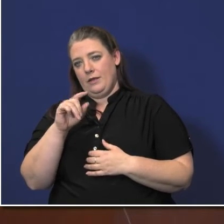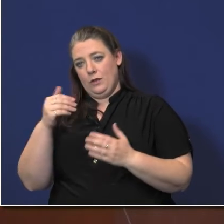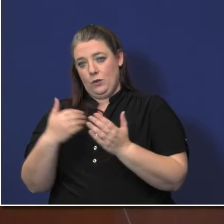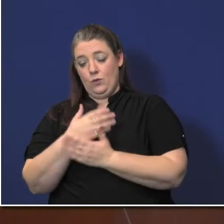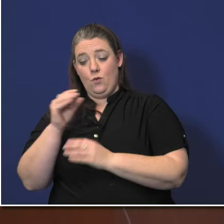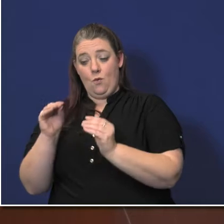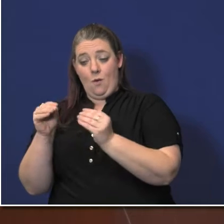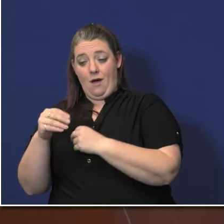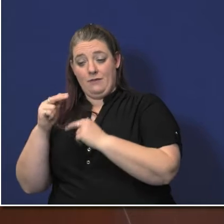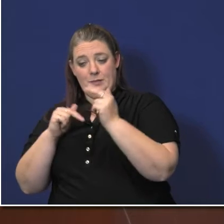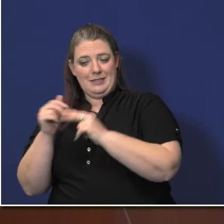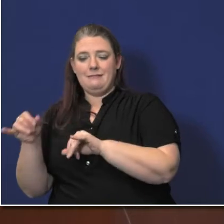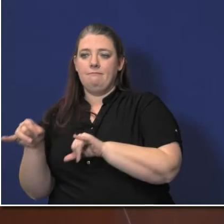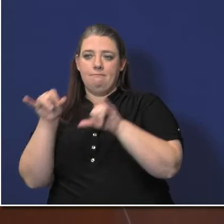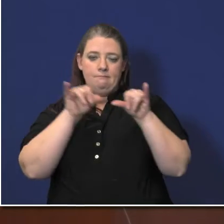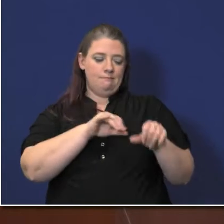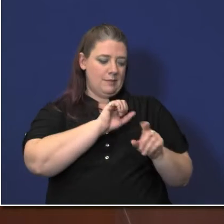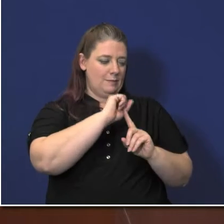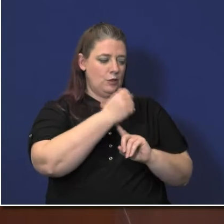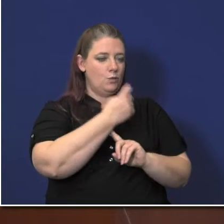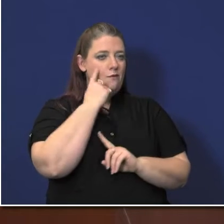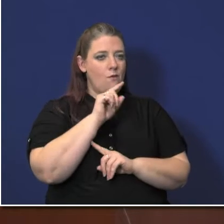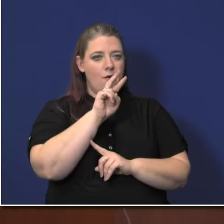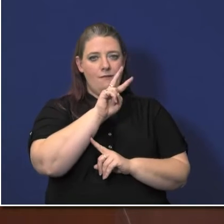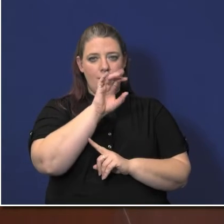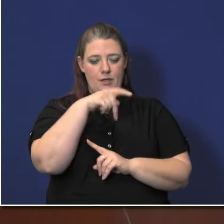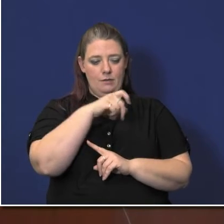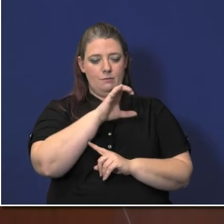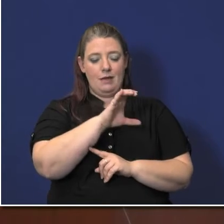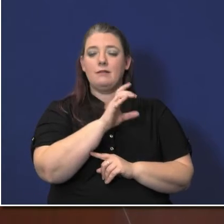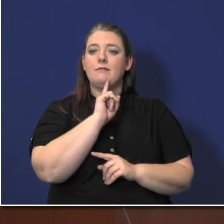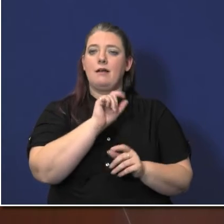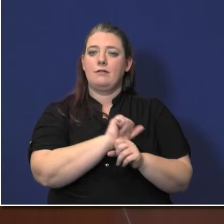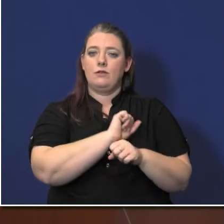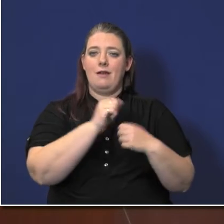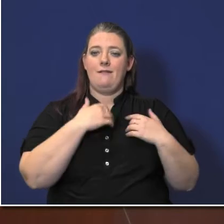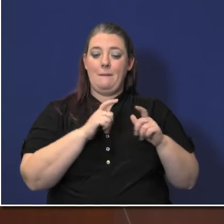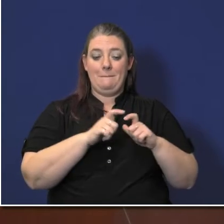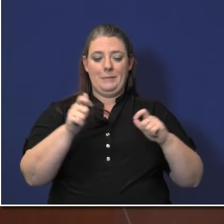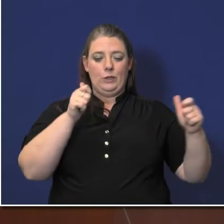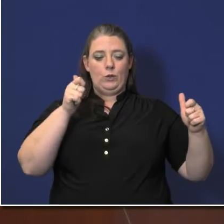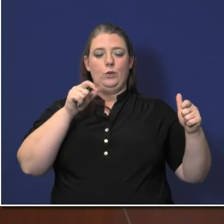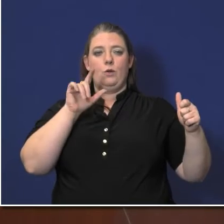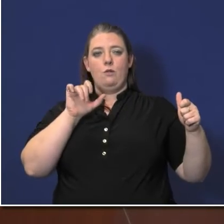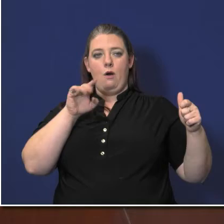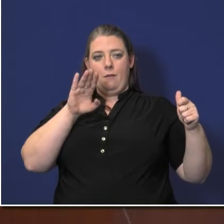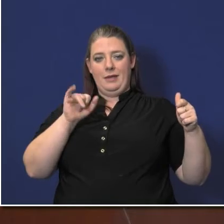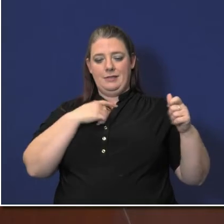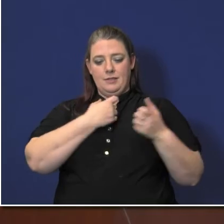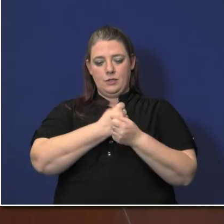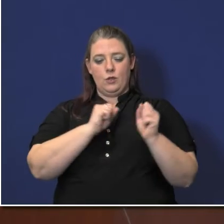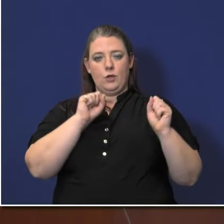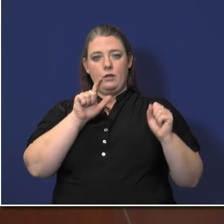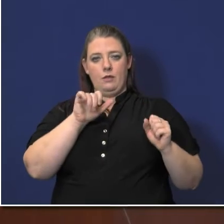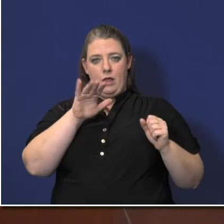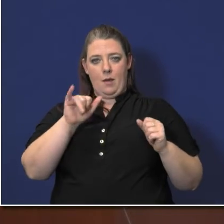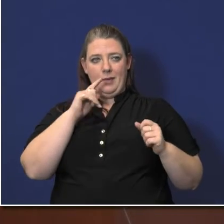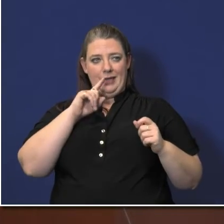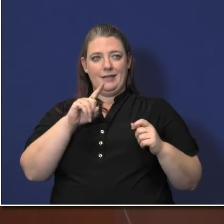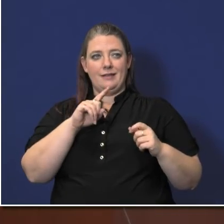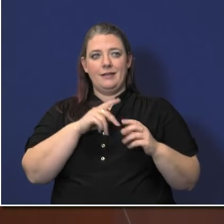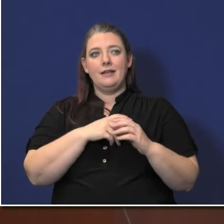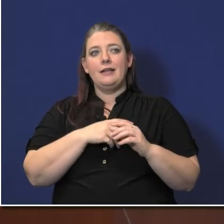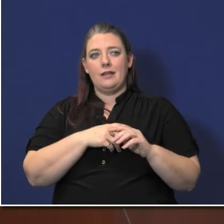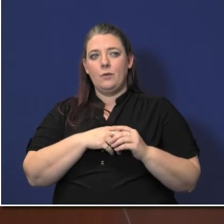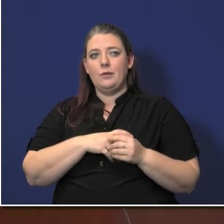building. Same situation on the new VPAC. There is actually a bigger secure lobby at the entrance, and it was assigned again with